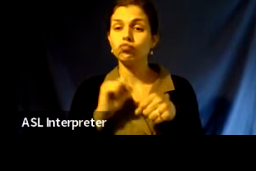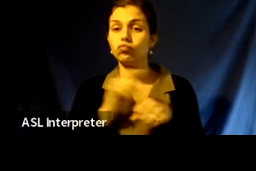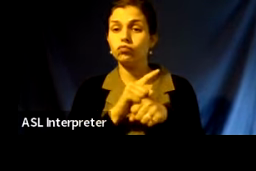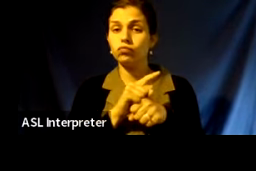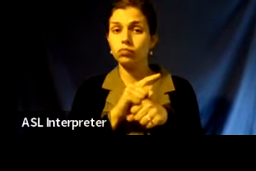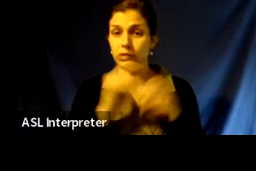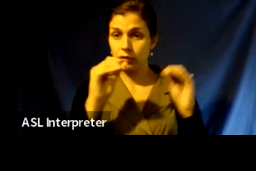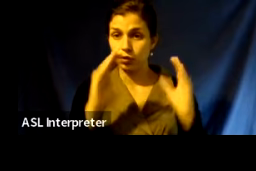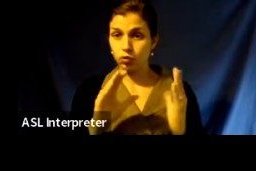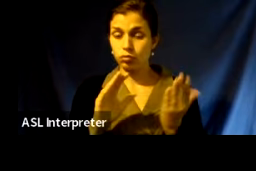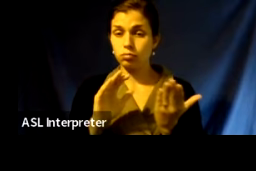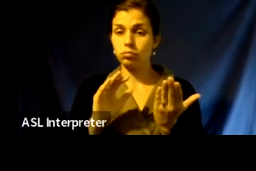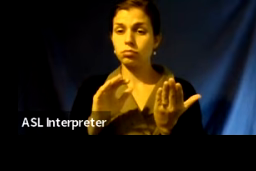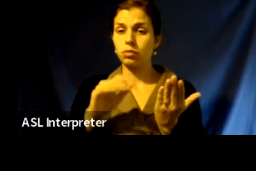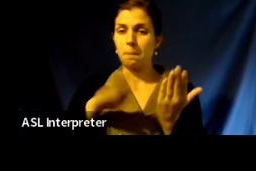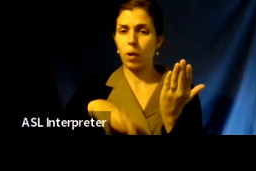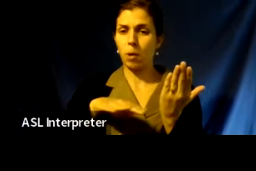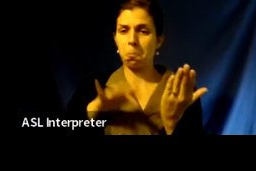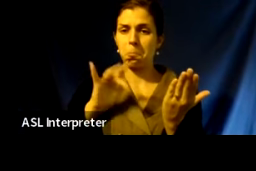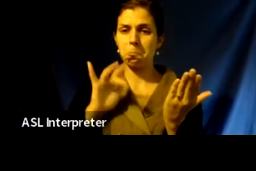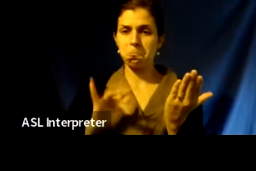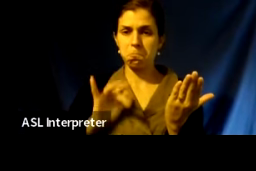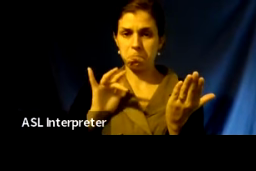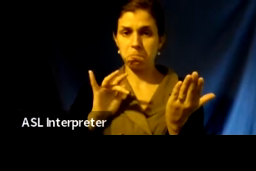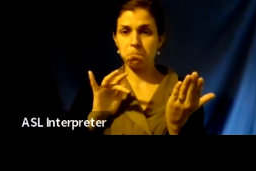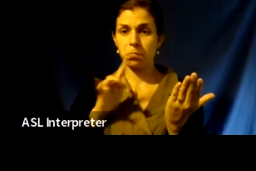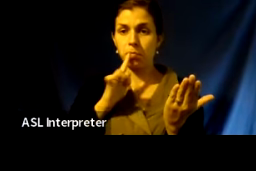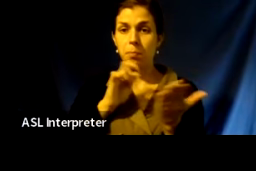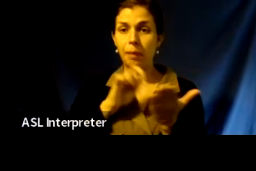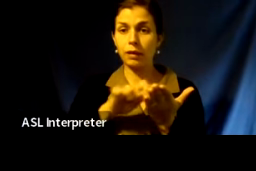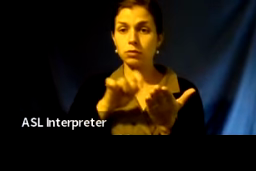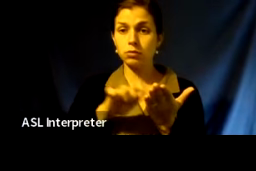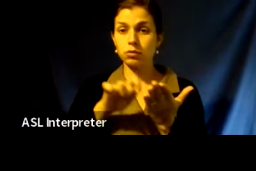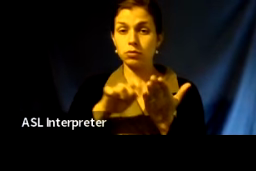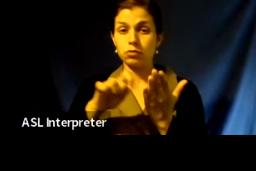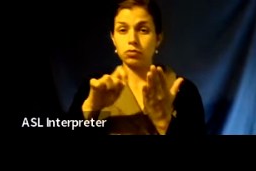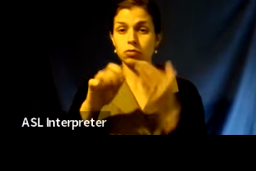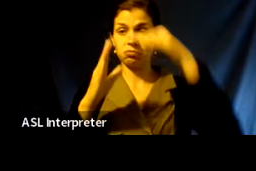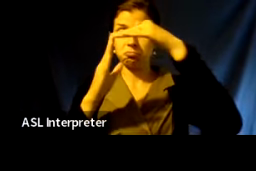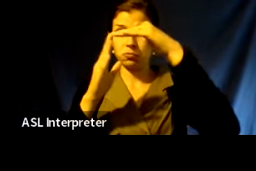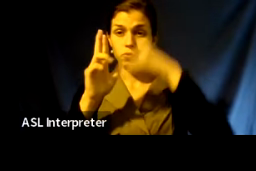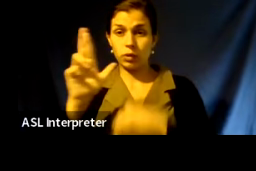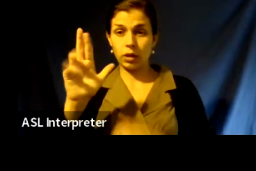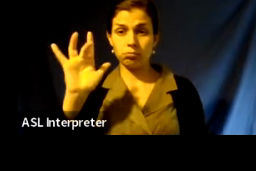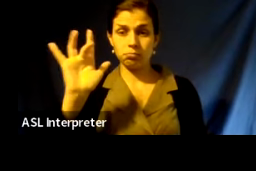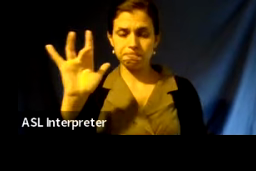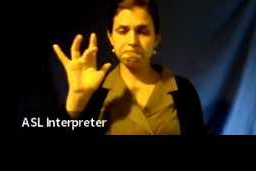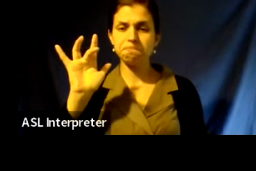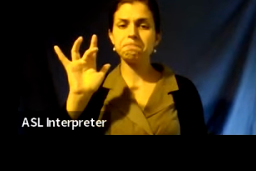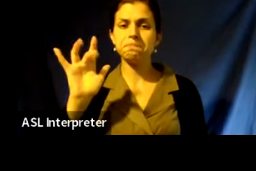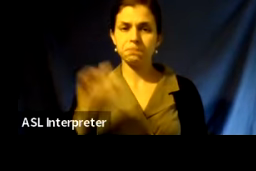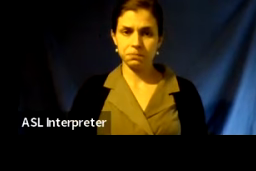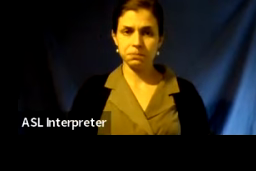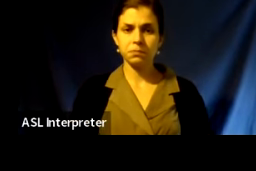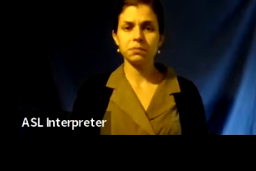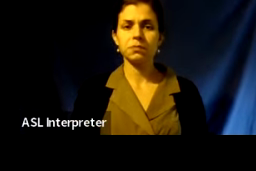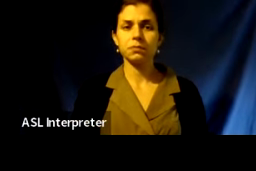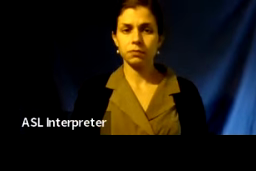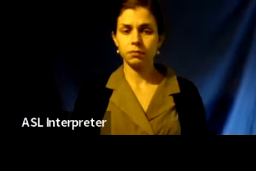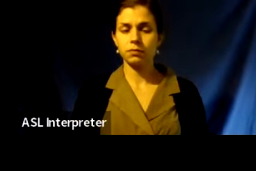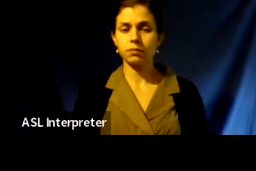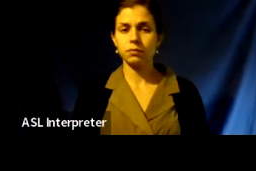screen, and then tap the pencil icon in the top right. From here, you